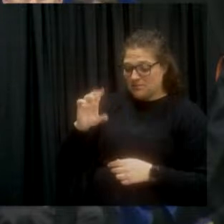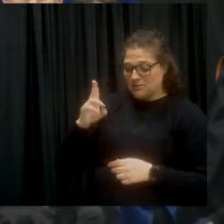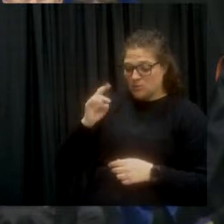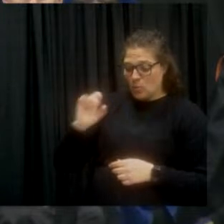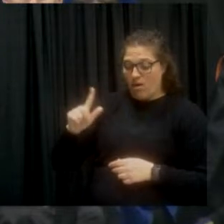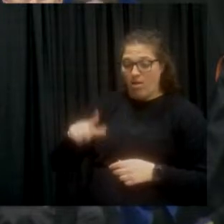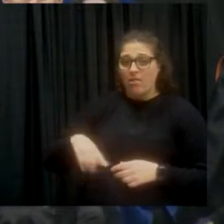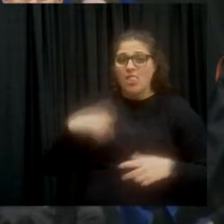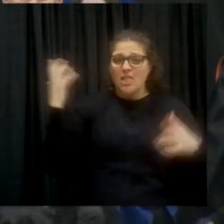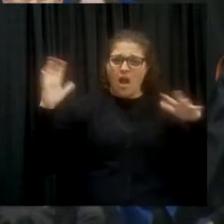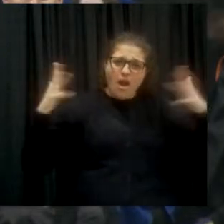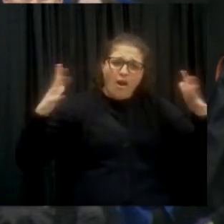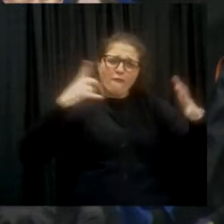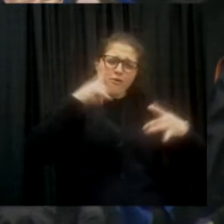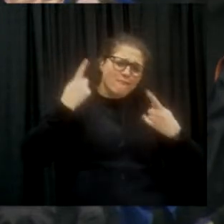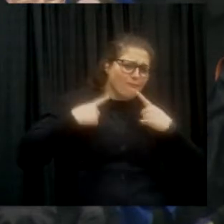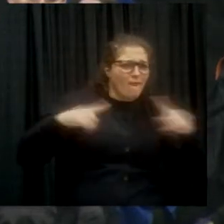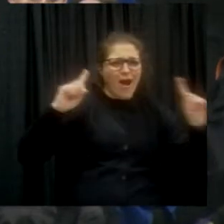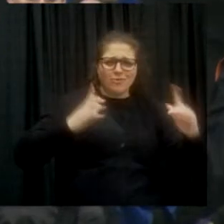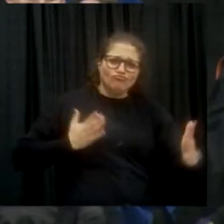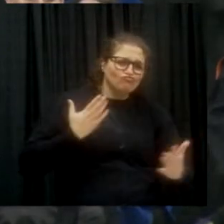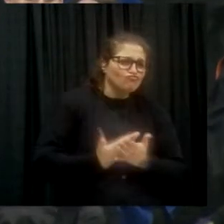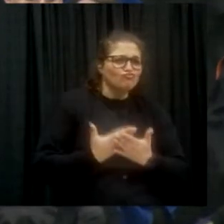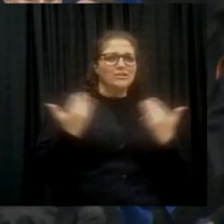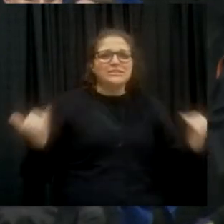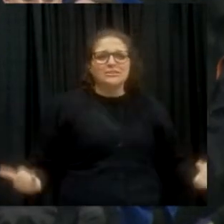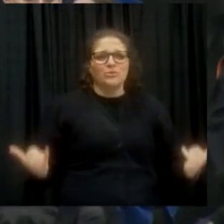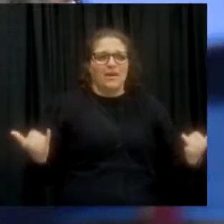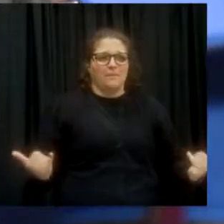applause for finally making it here today.